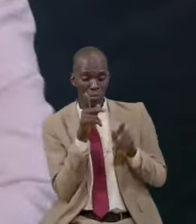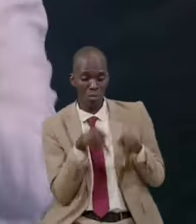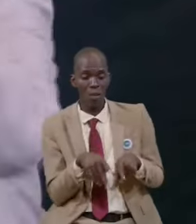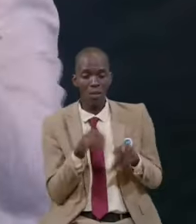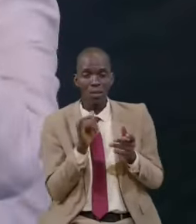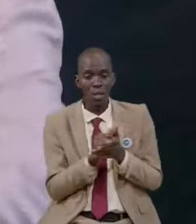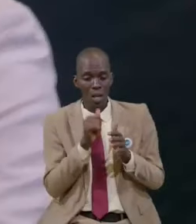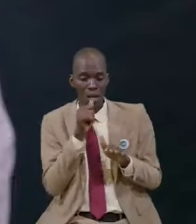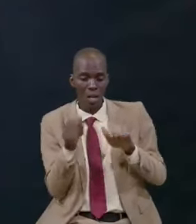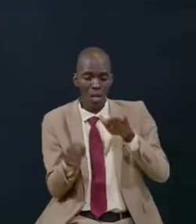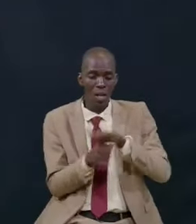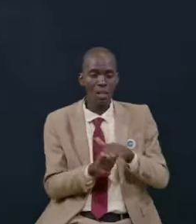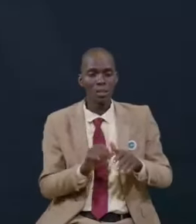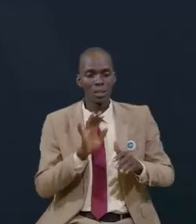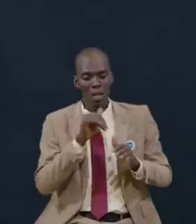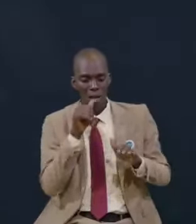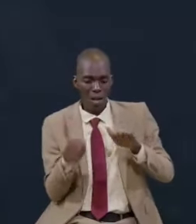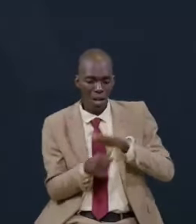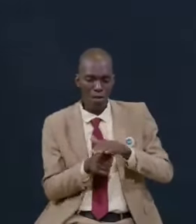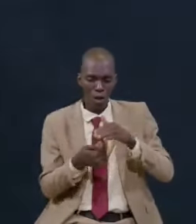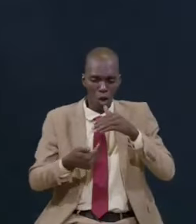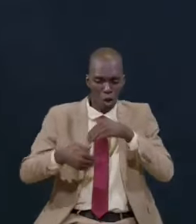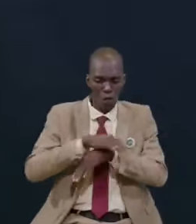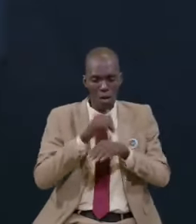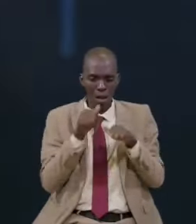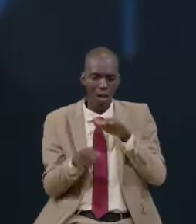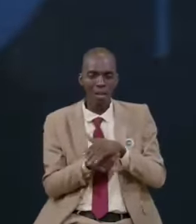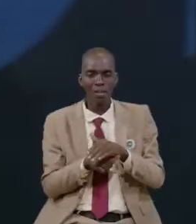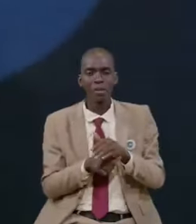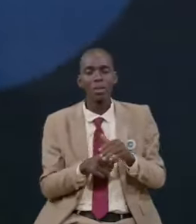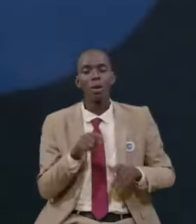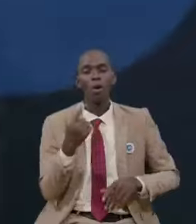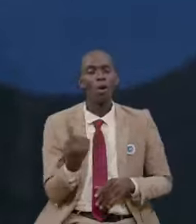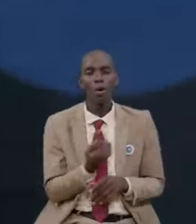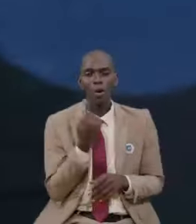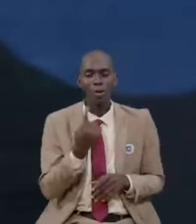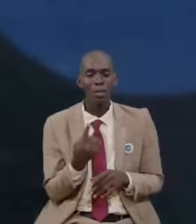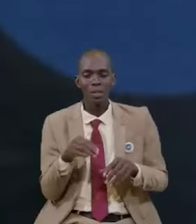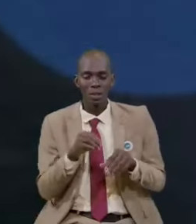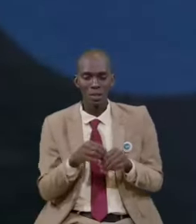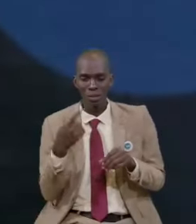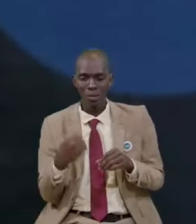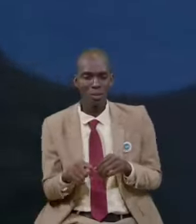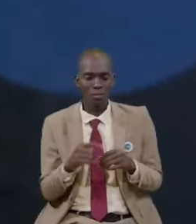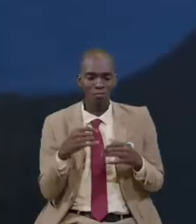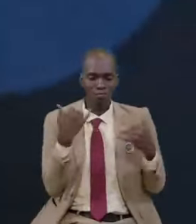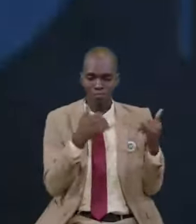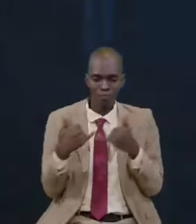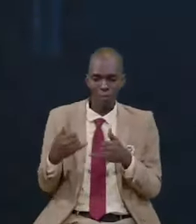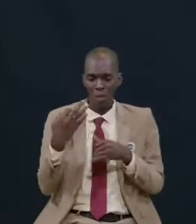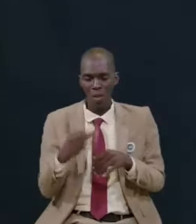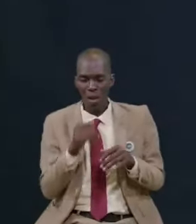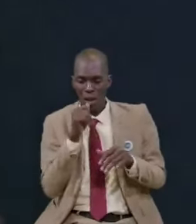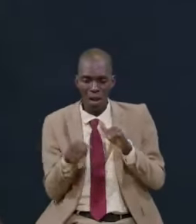covereth, covereth. It's always in the game, in the gambling of covering and covering and covering every time. He